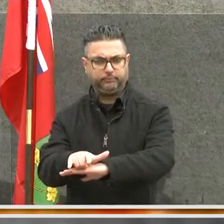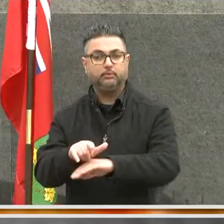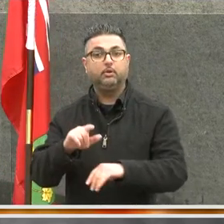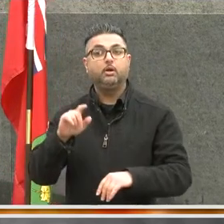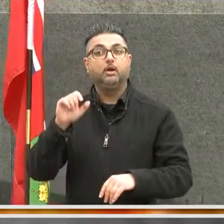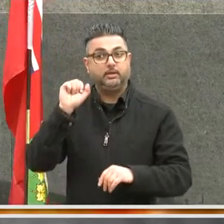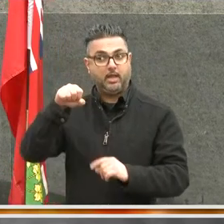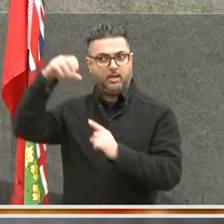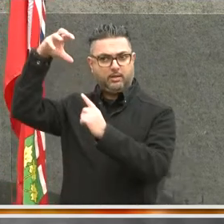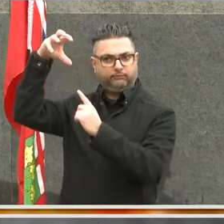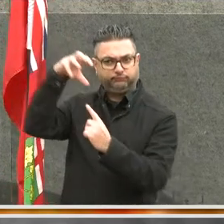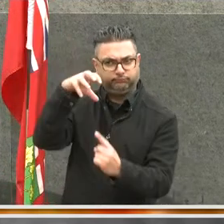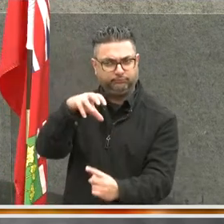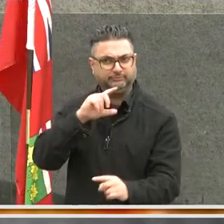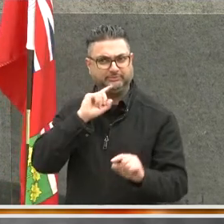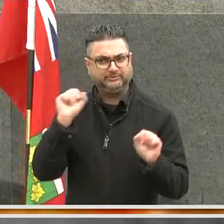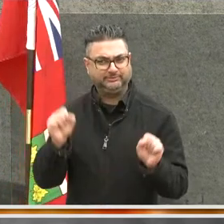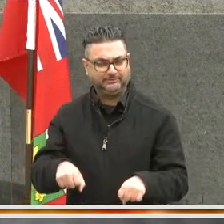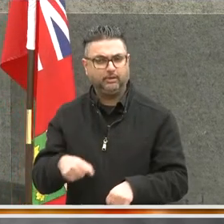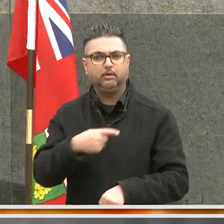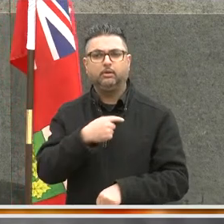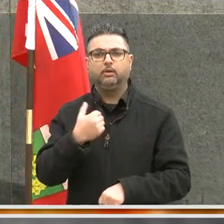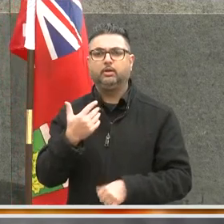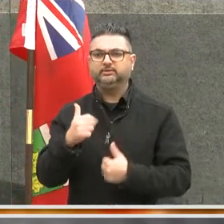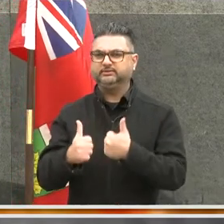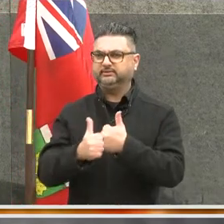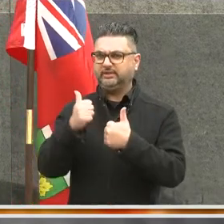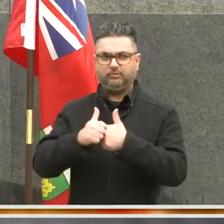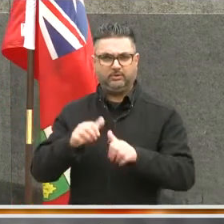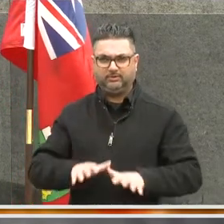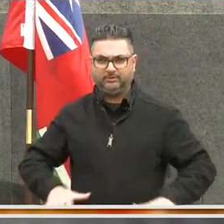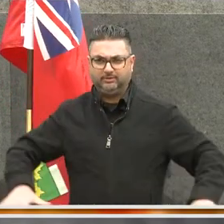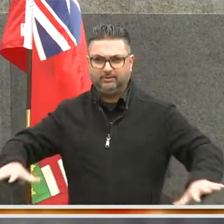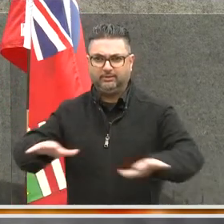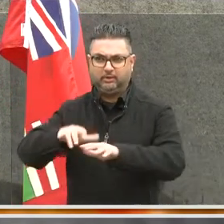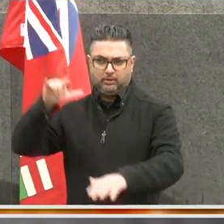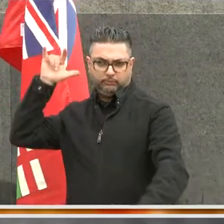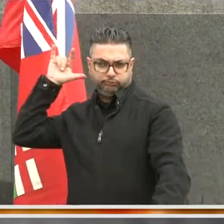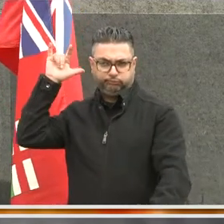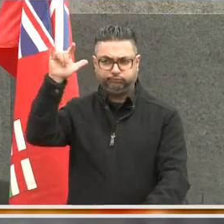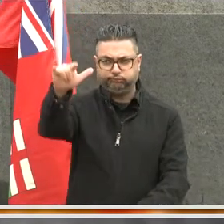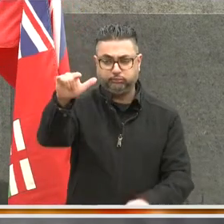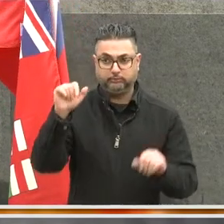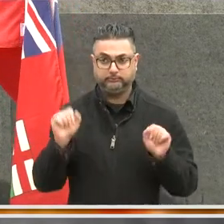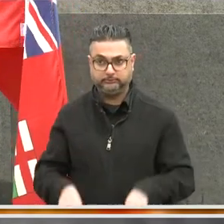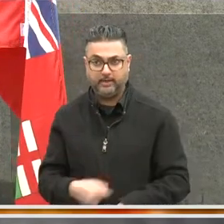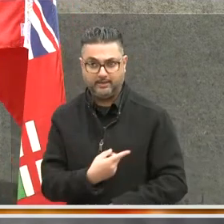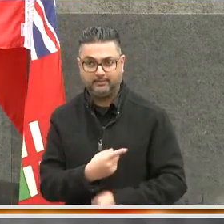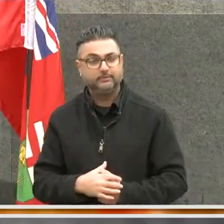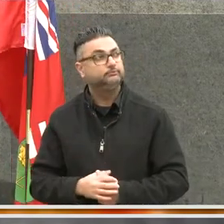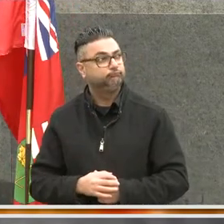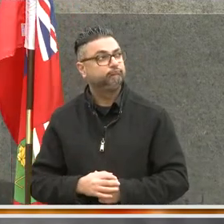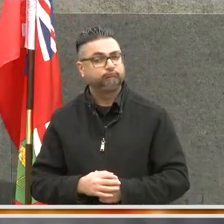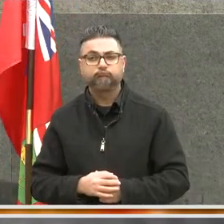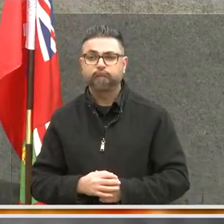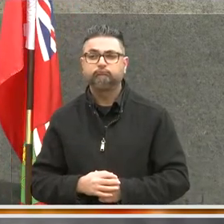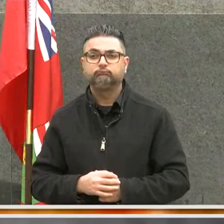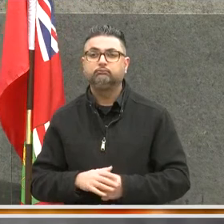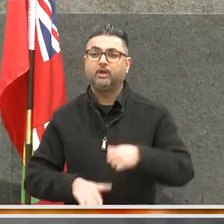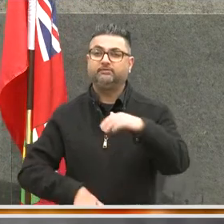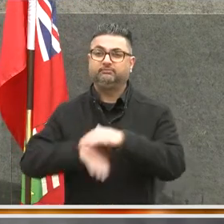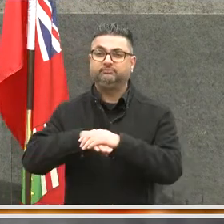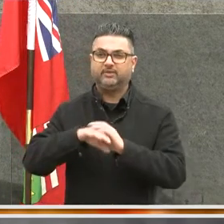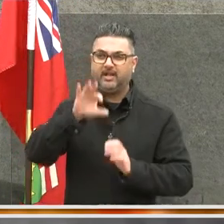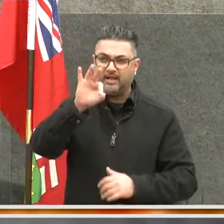and personnel into adverse environment. It can transport up to 92 fully equipped paratroopers